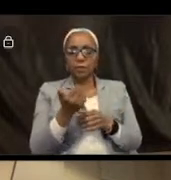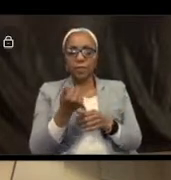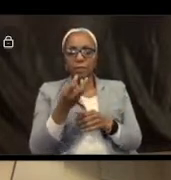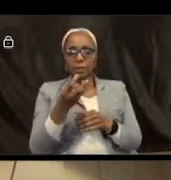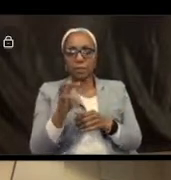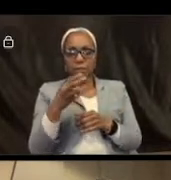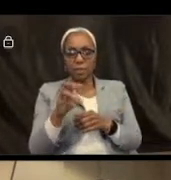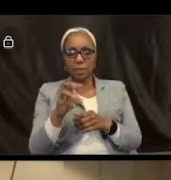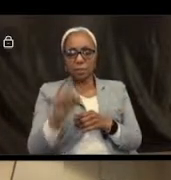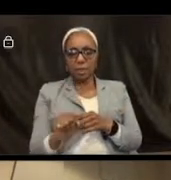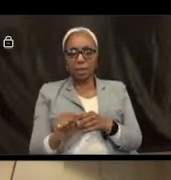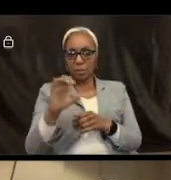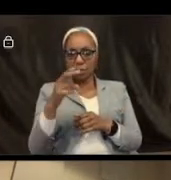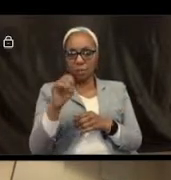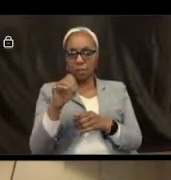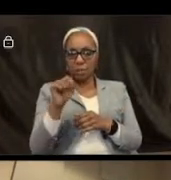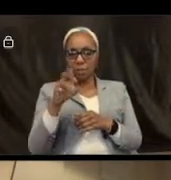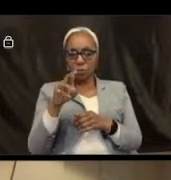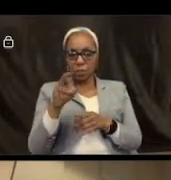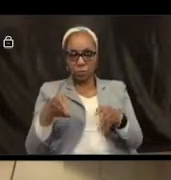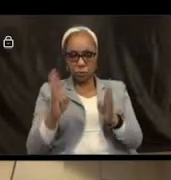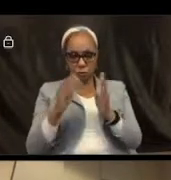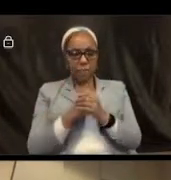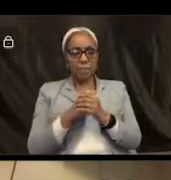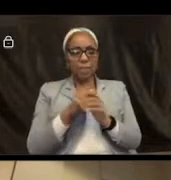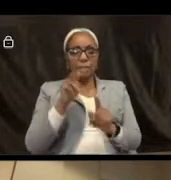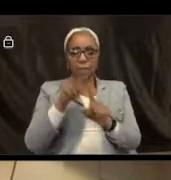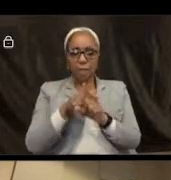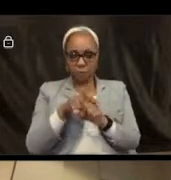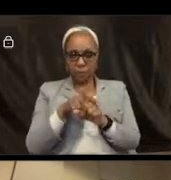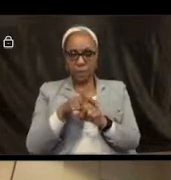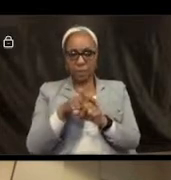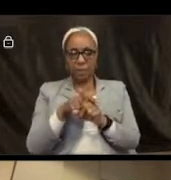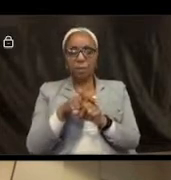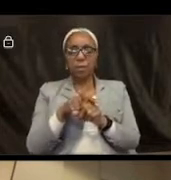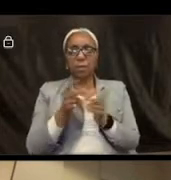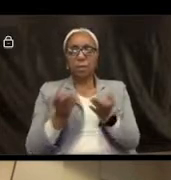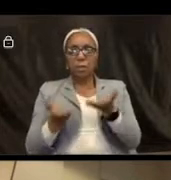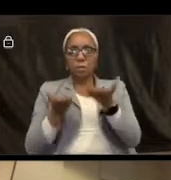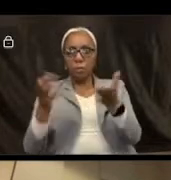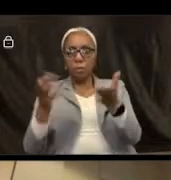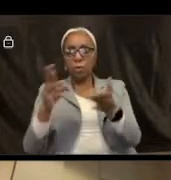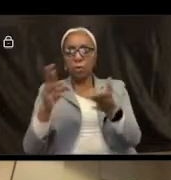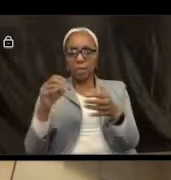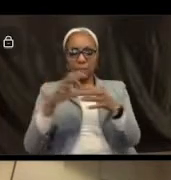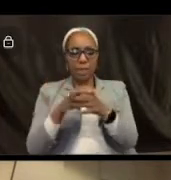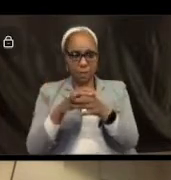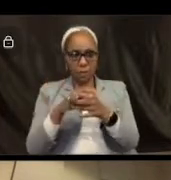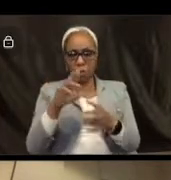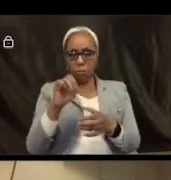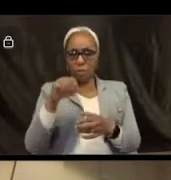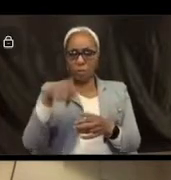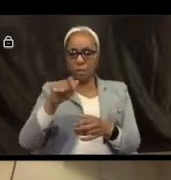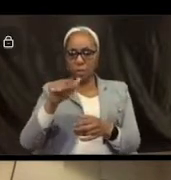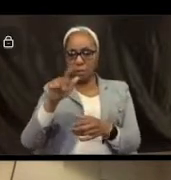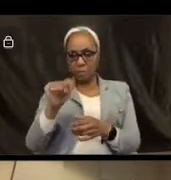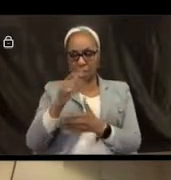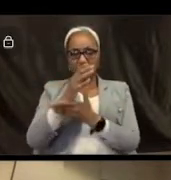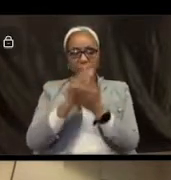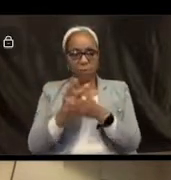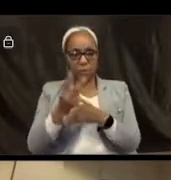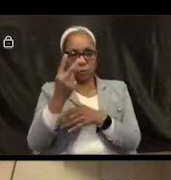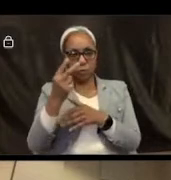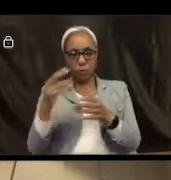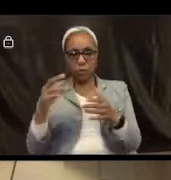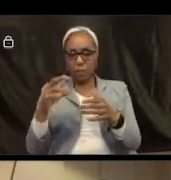1516 South Chester Street. The applicant proposes to recombine or replat portions of 2 platted